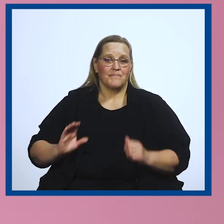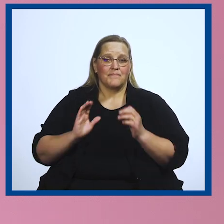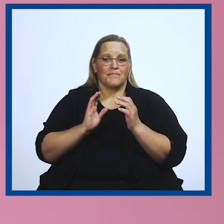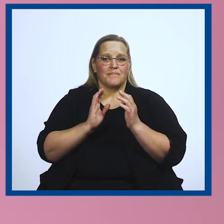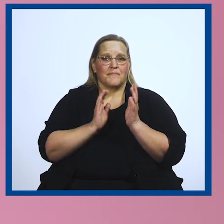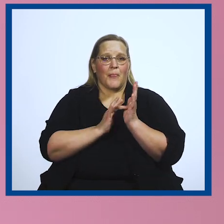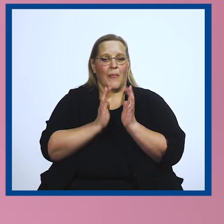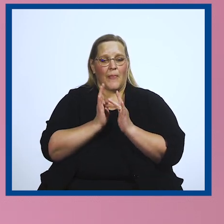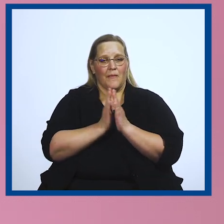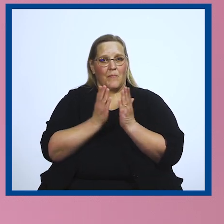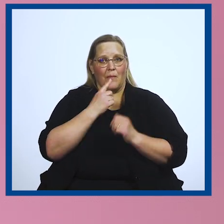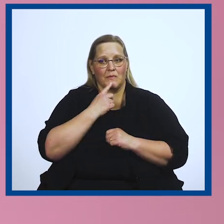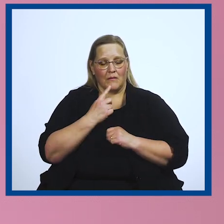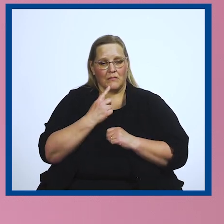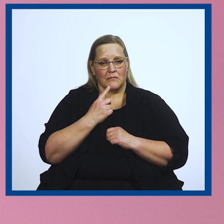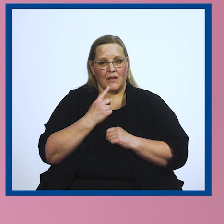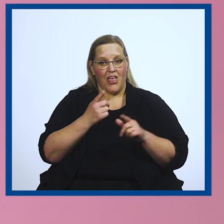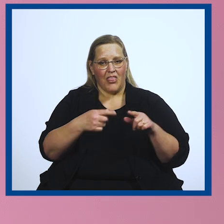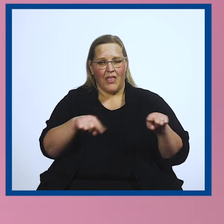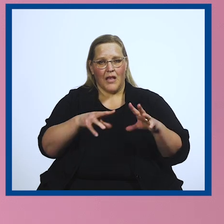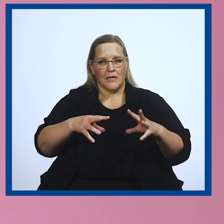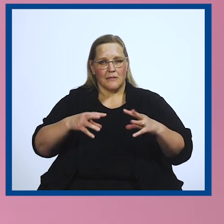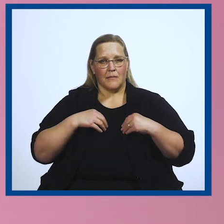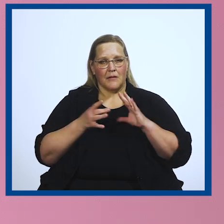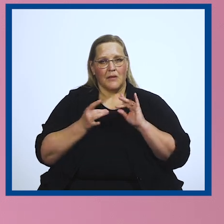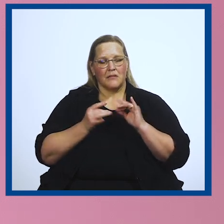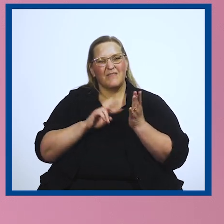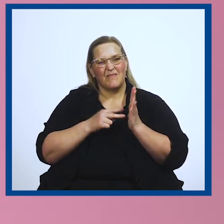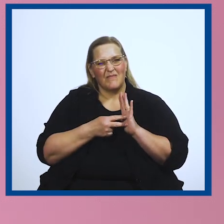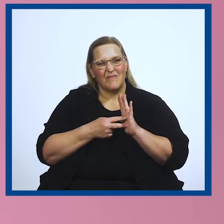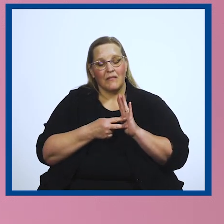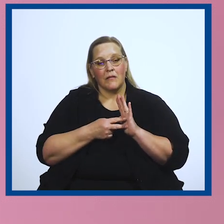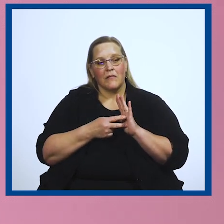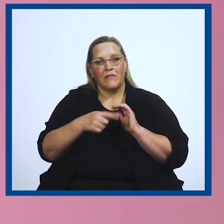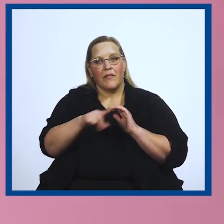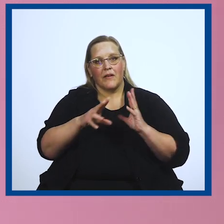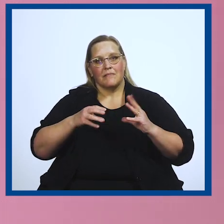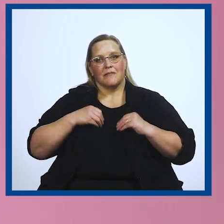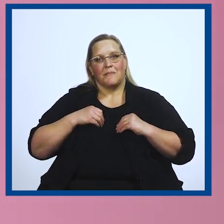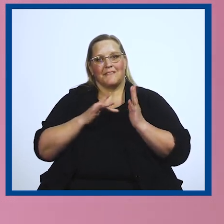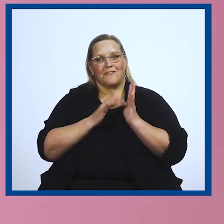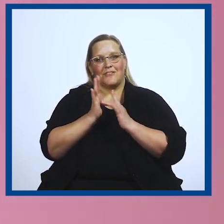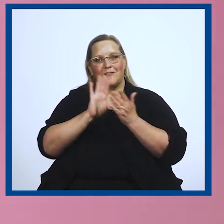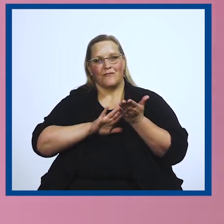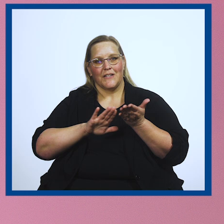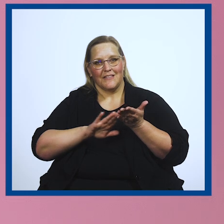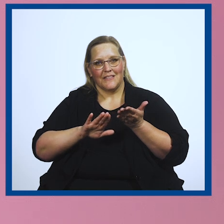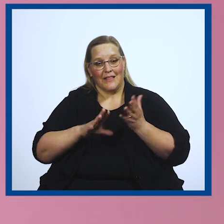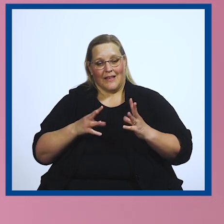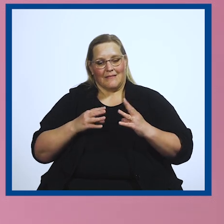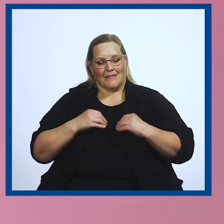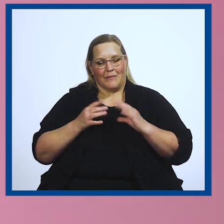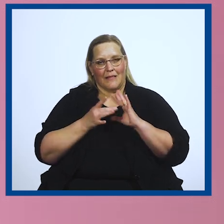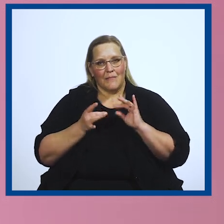they accepted the message. What does that mean, they accepted the message? They accepted his forgiveness. They accepted the message. What does